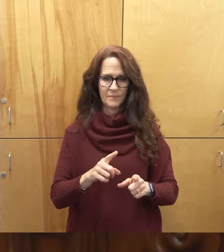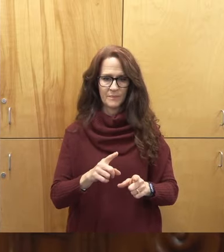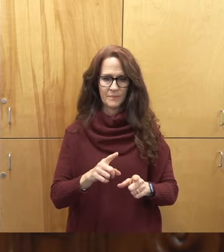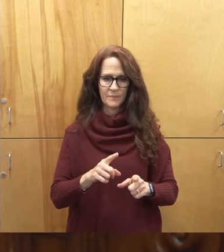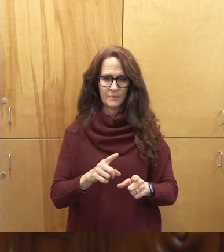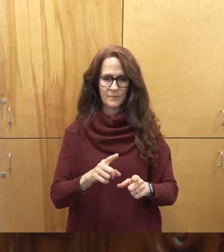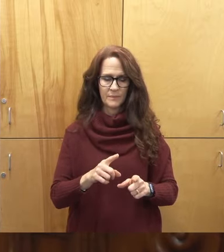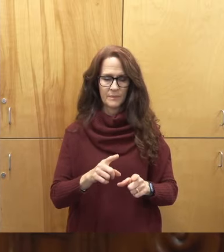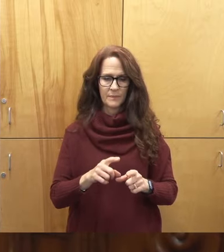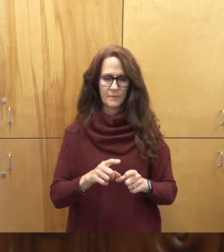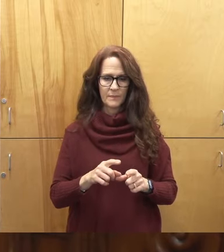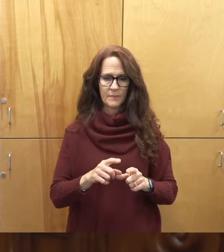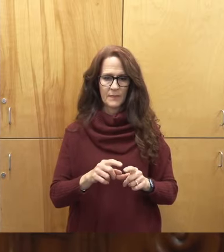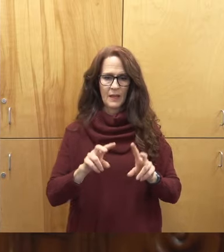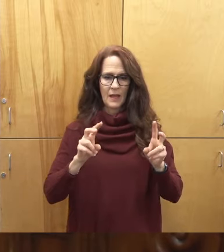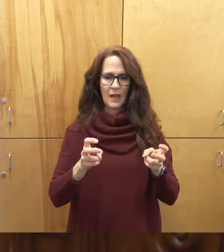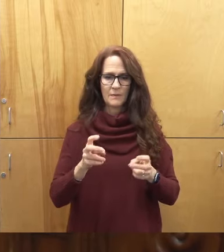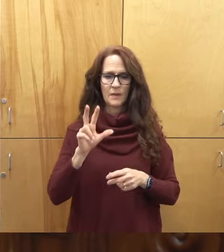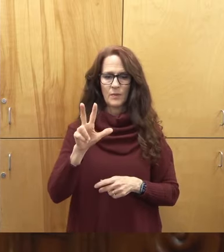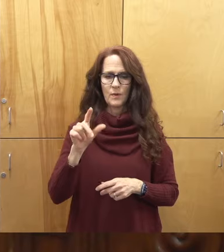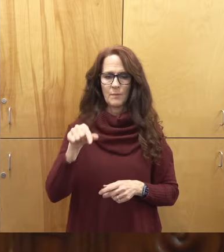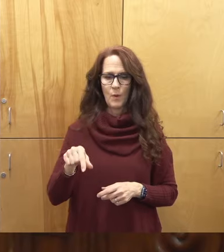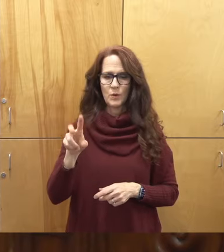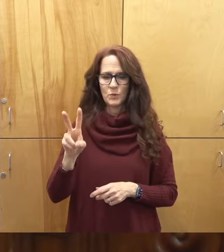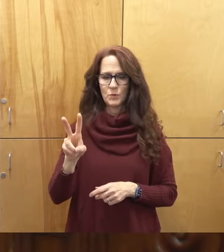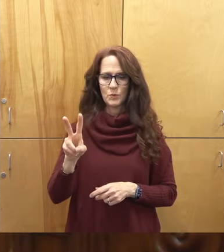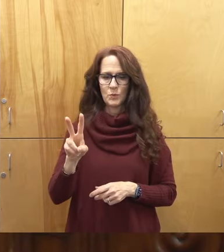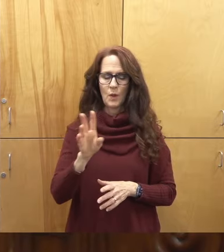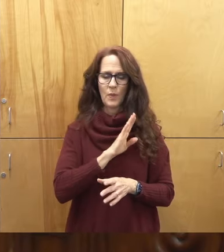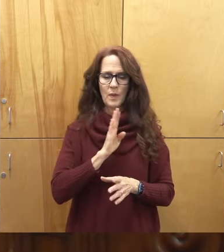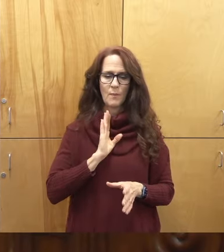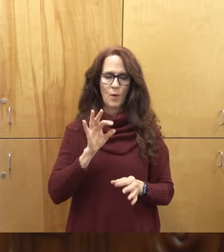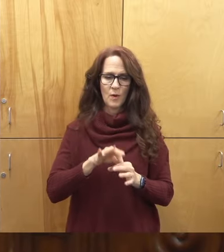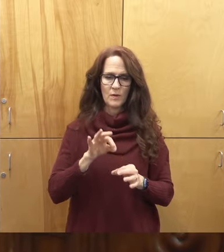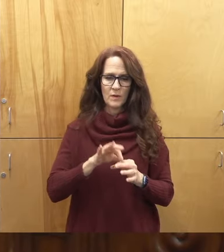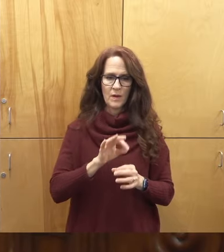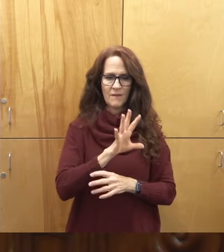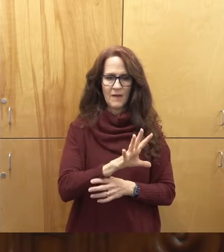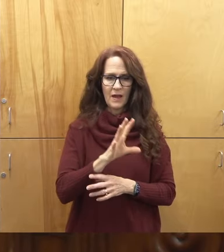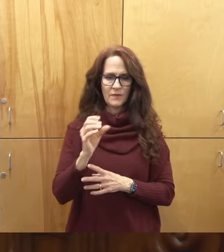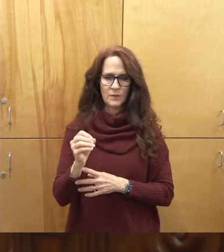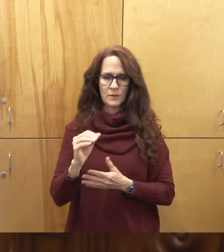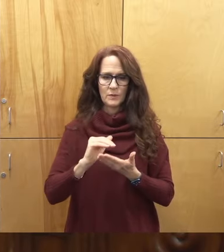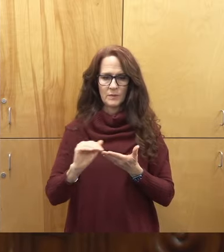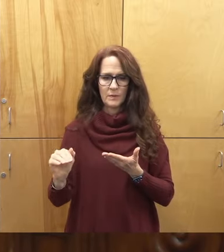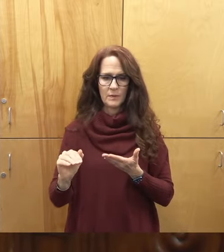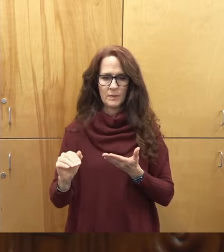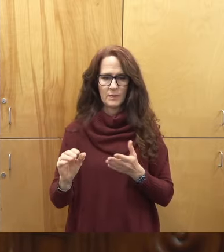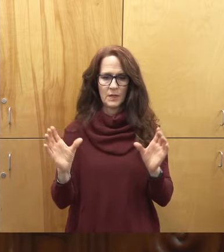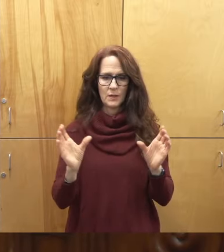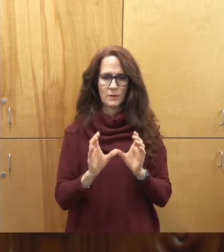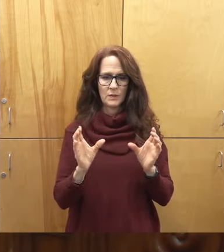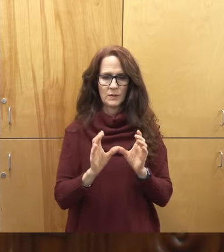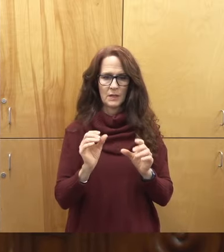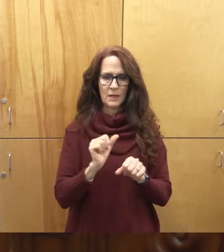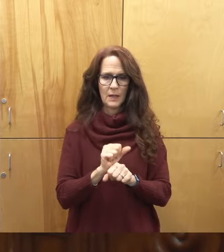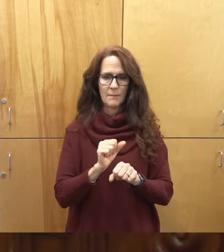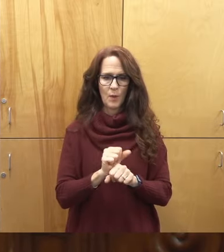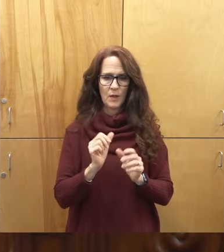on item 3.2, the board voted 5-0 to dismiss a certificated